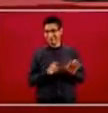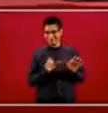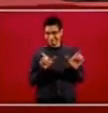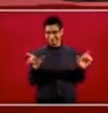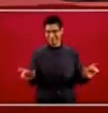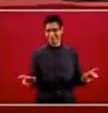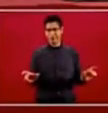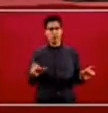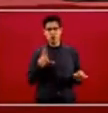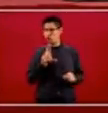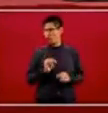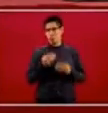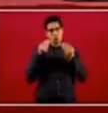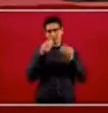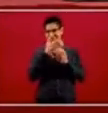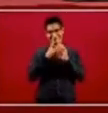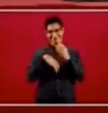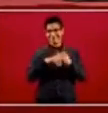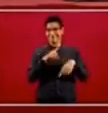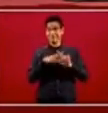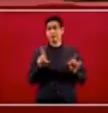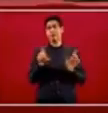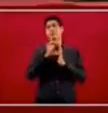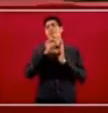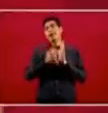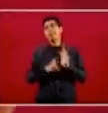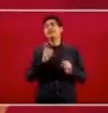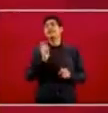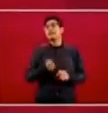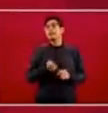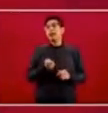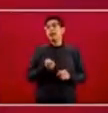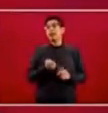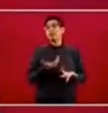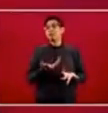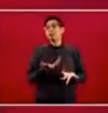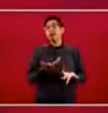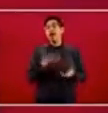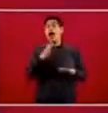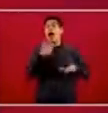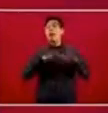that the risk is not, the sex is not the most relevant